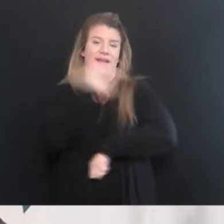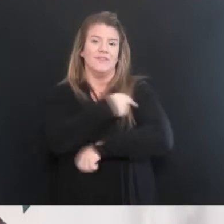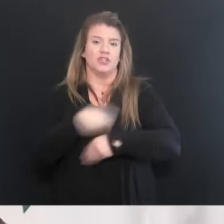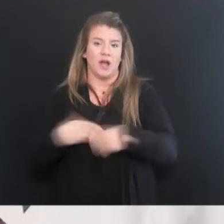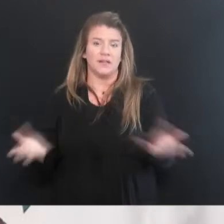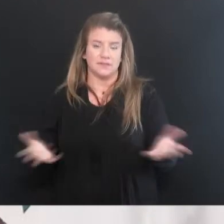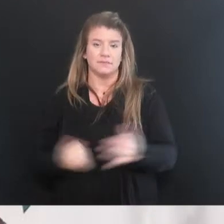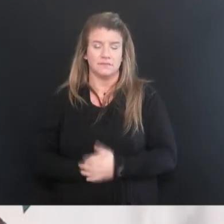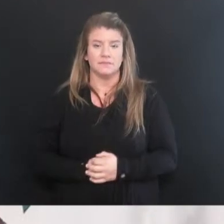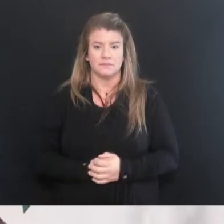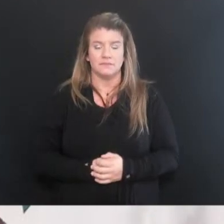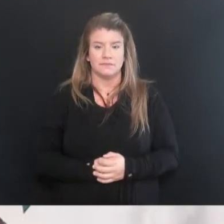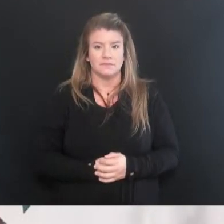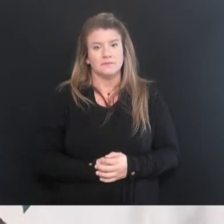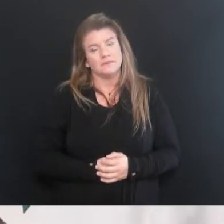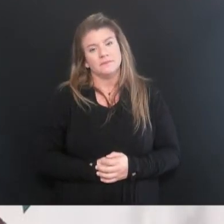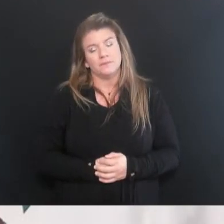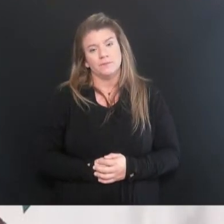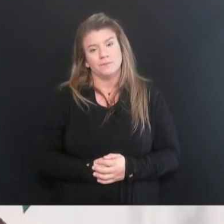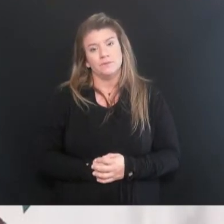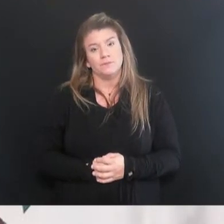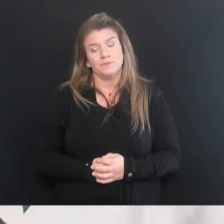arms.